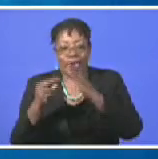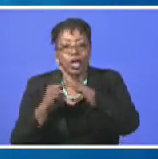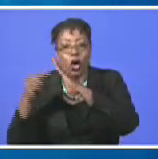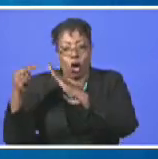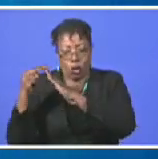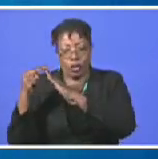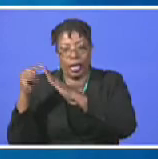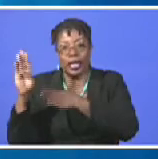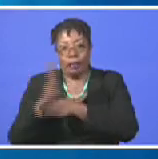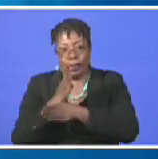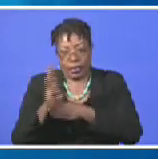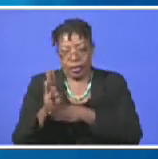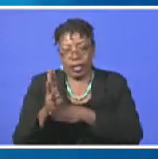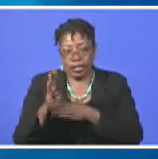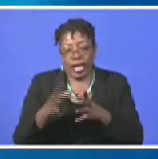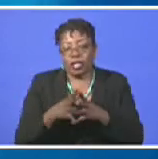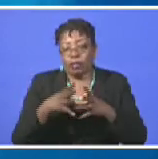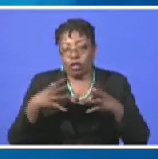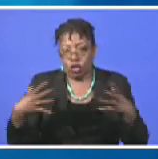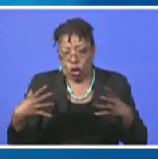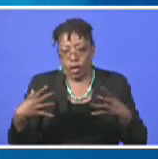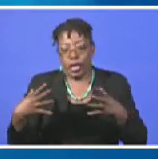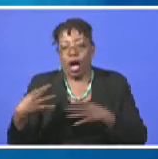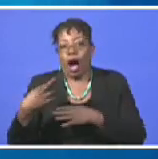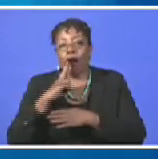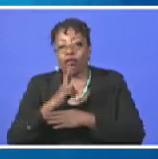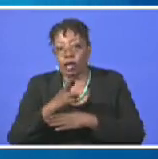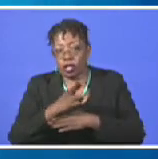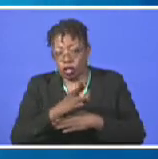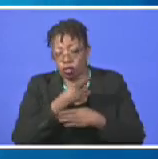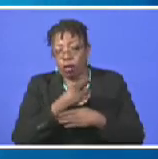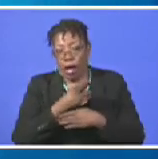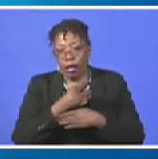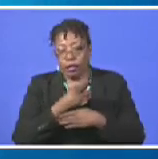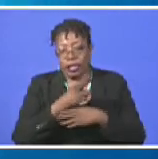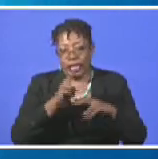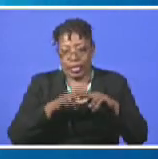attached properties, as the majority of restaurant seating is available indoors.